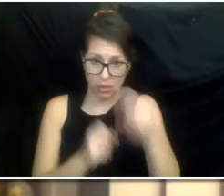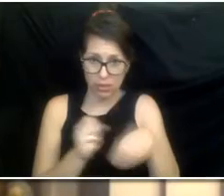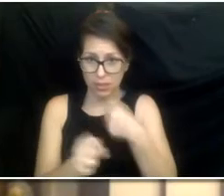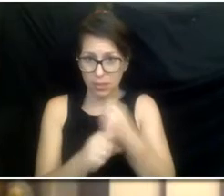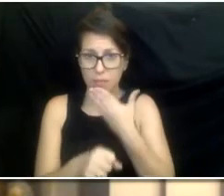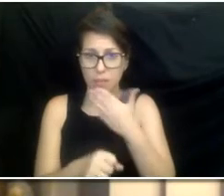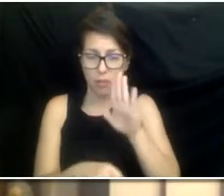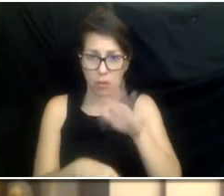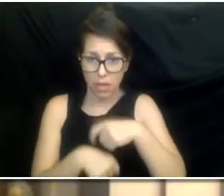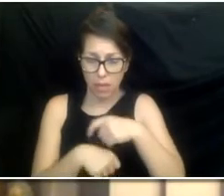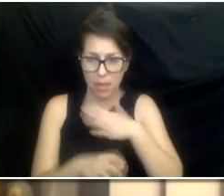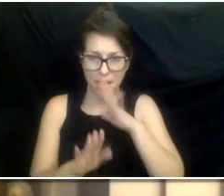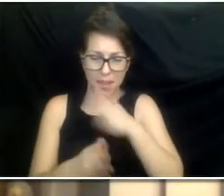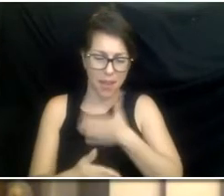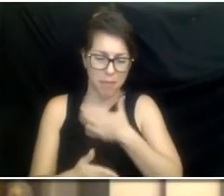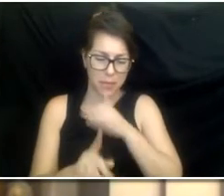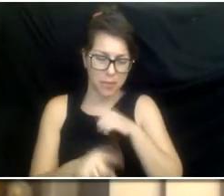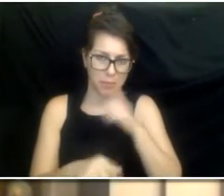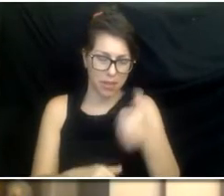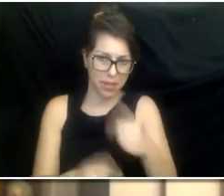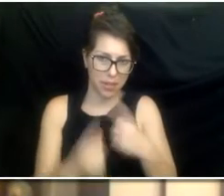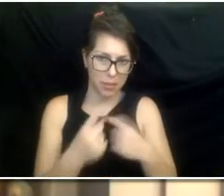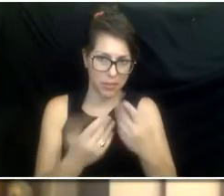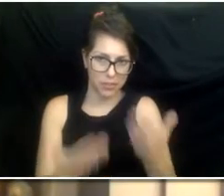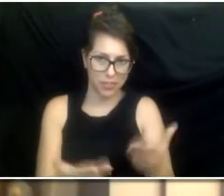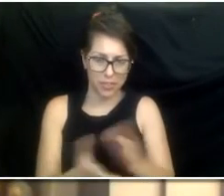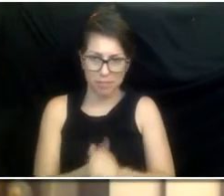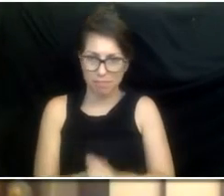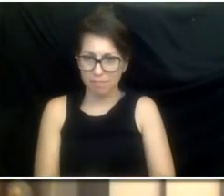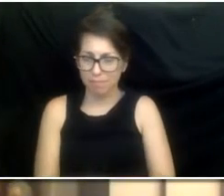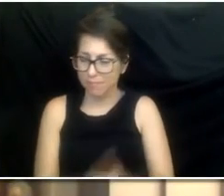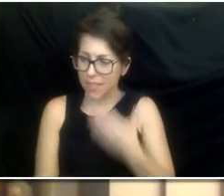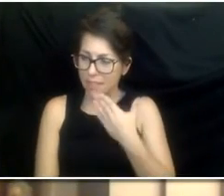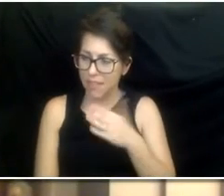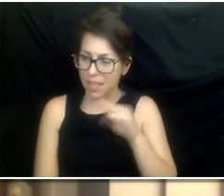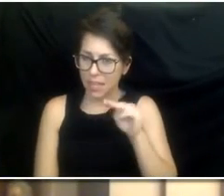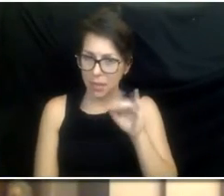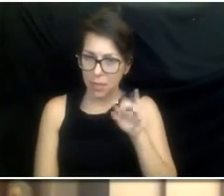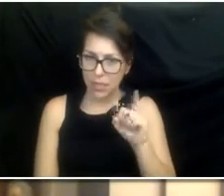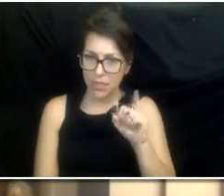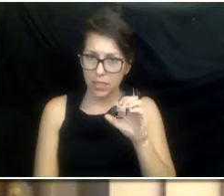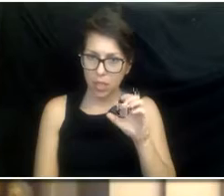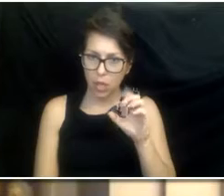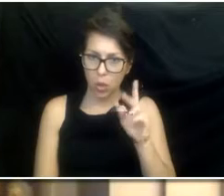um to switch out captioners if um we can please